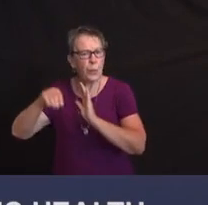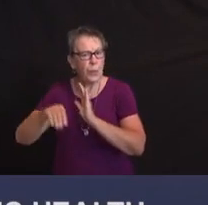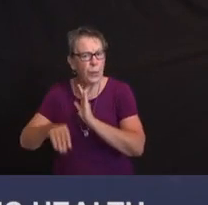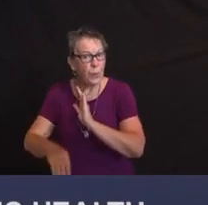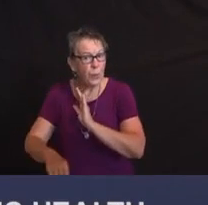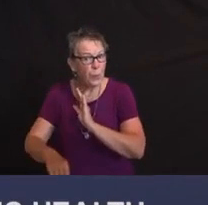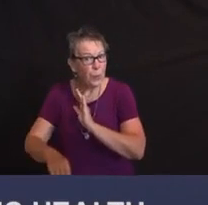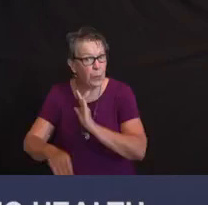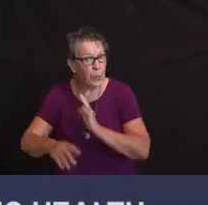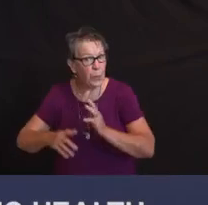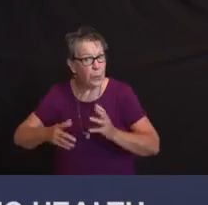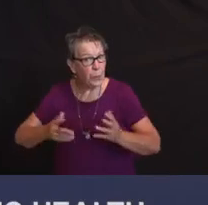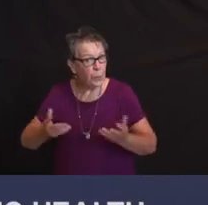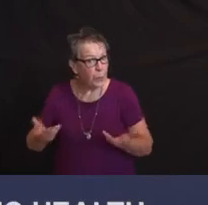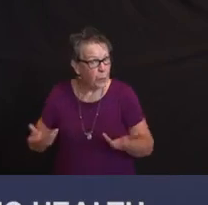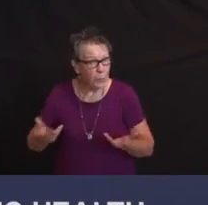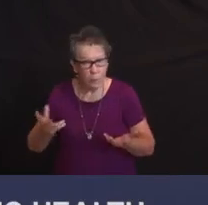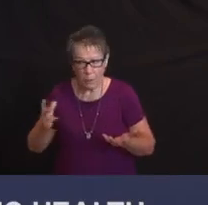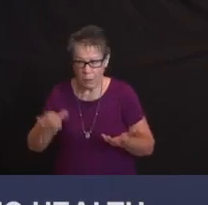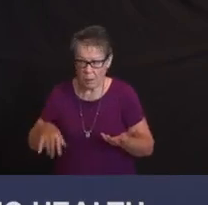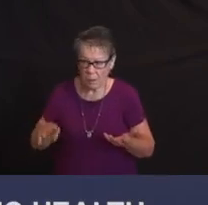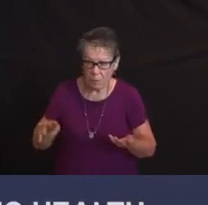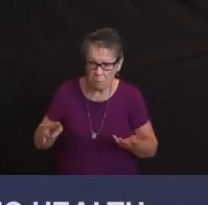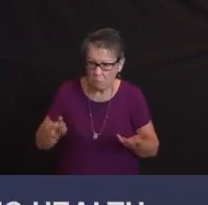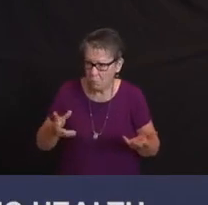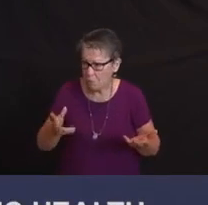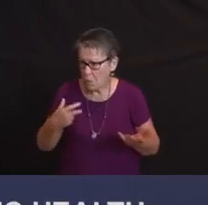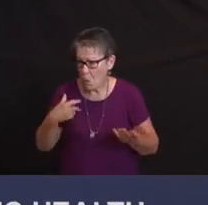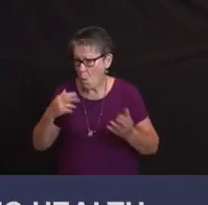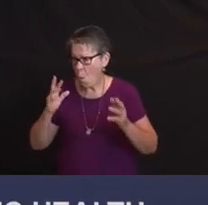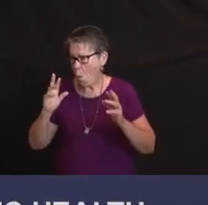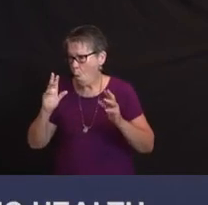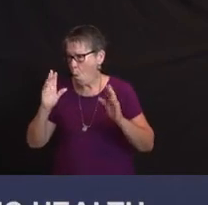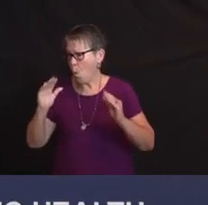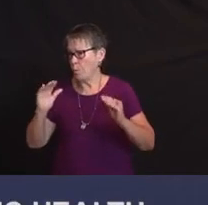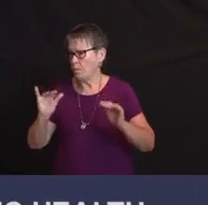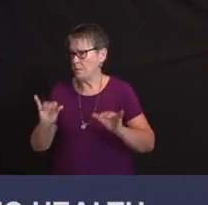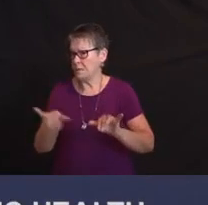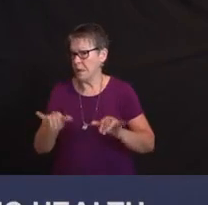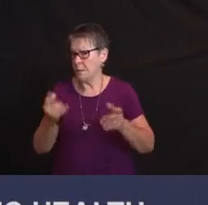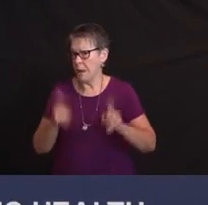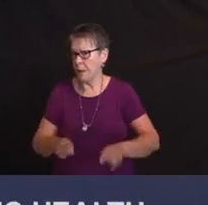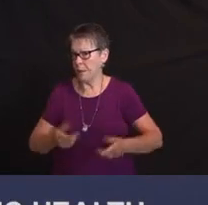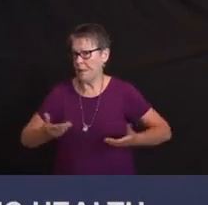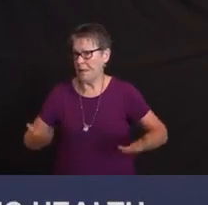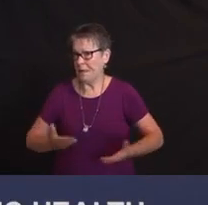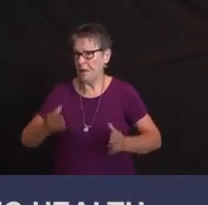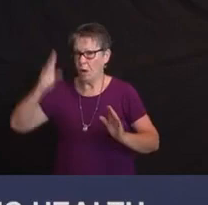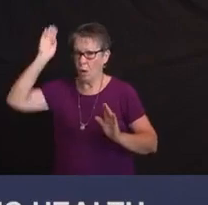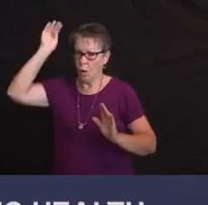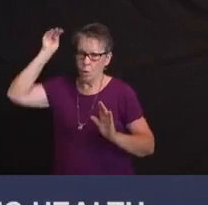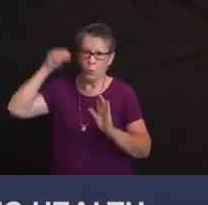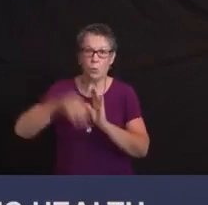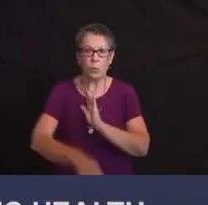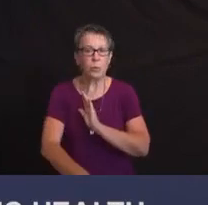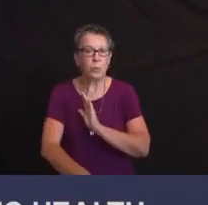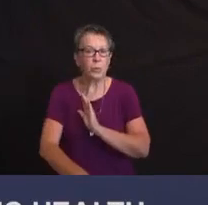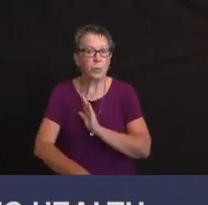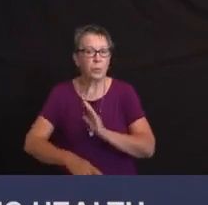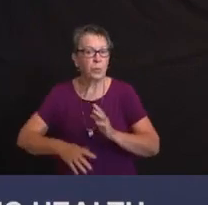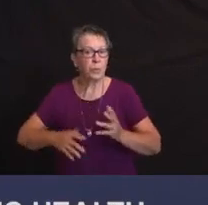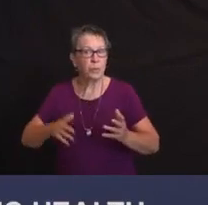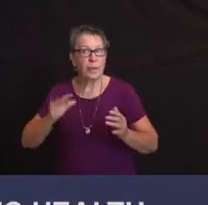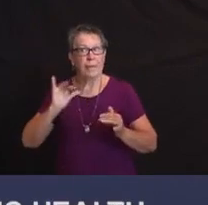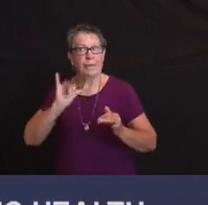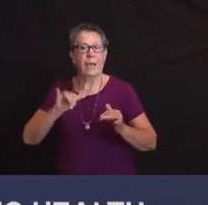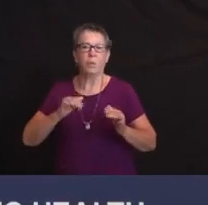hope by any means, but that is one potentiality here if it follows the same path, and that would be a good thing. I hope sooner than later.